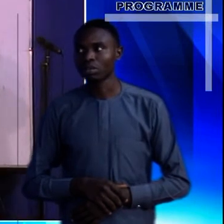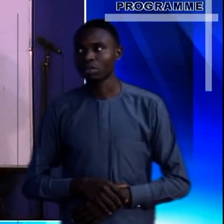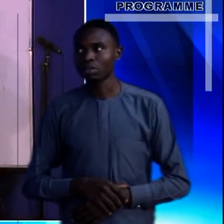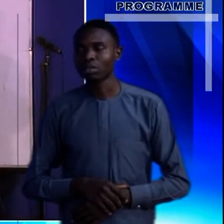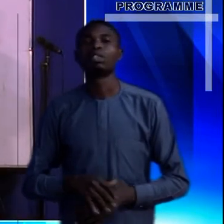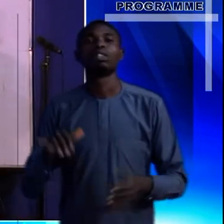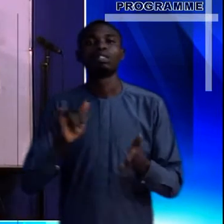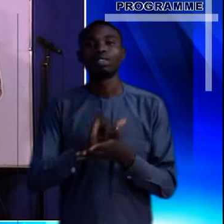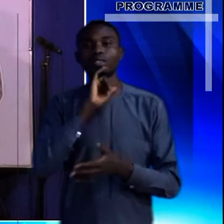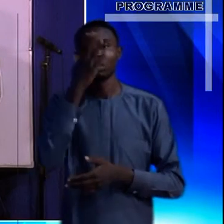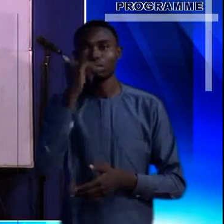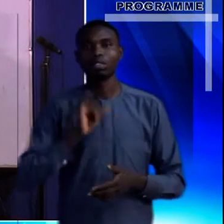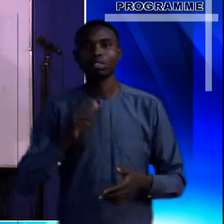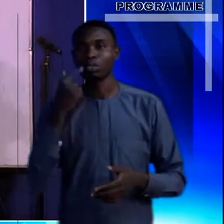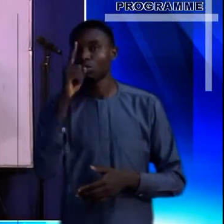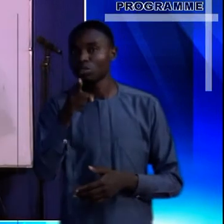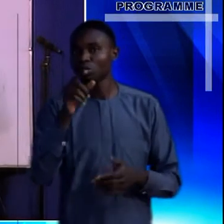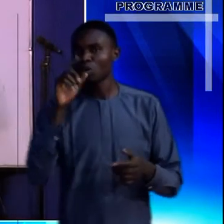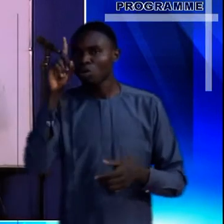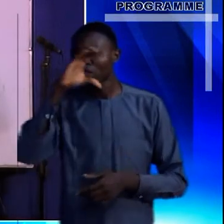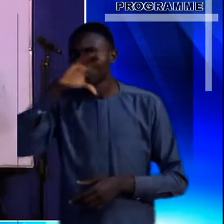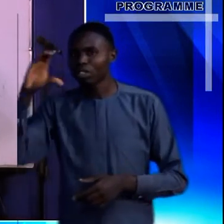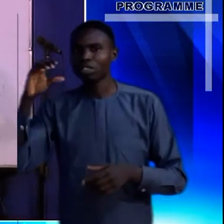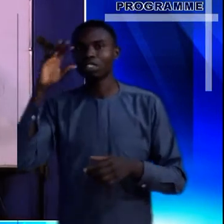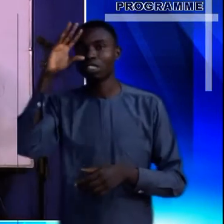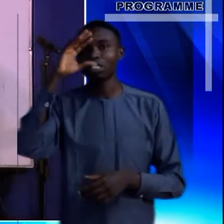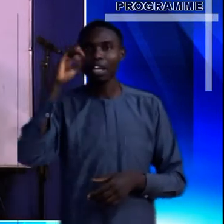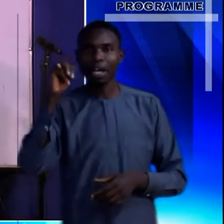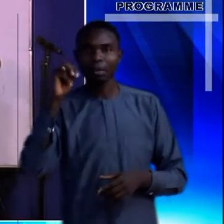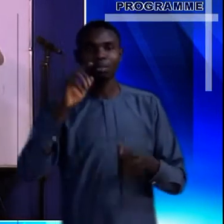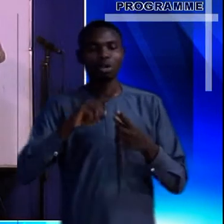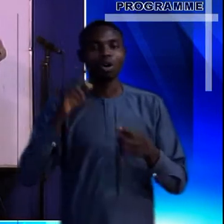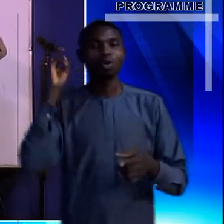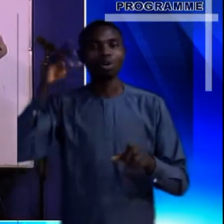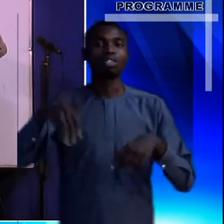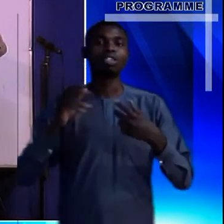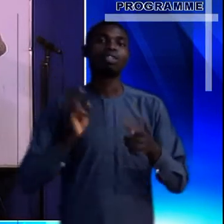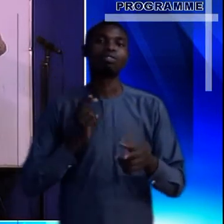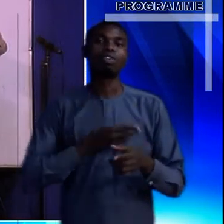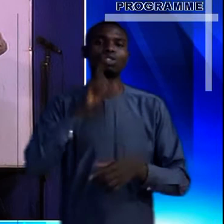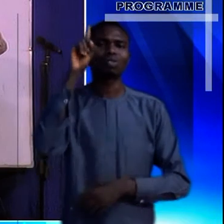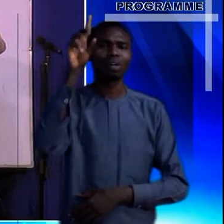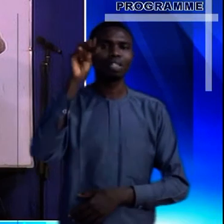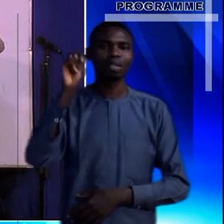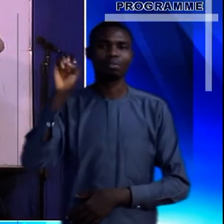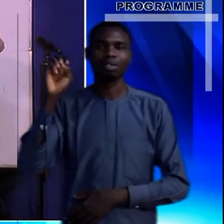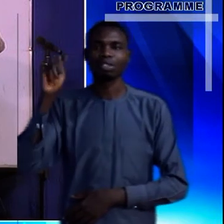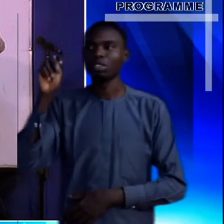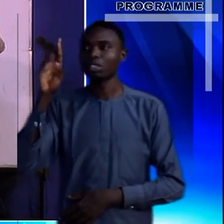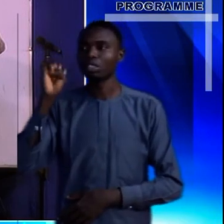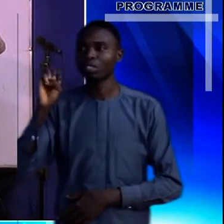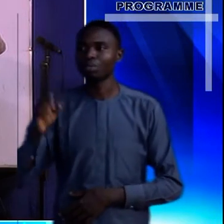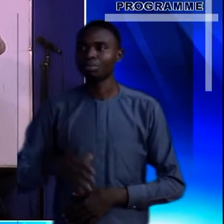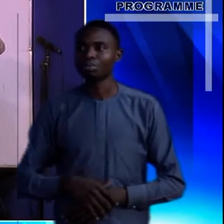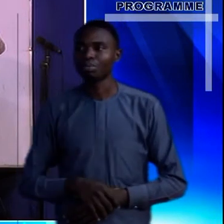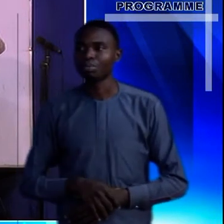us 1 meter. Likewise, millimeters is that small calibration we can see on our measuring